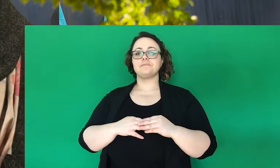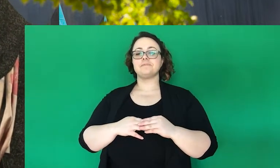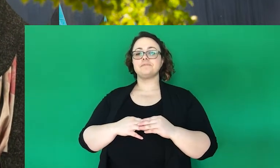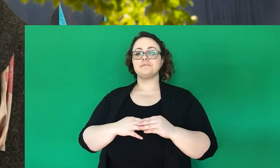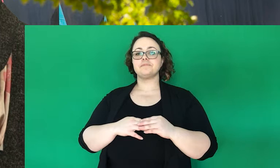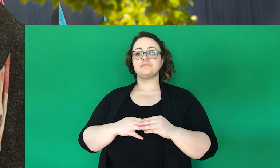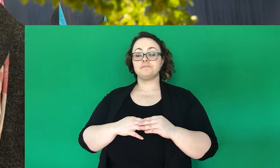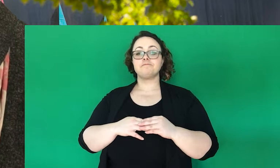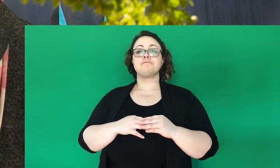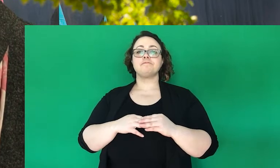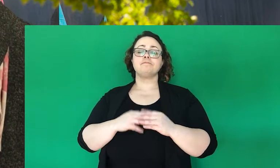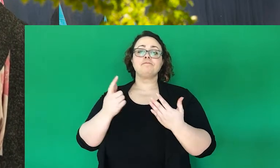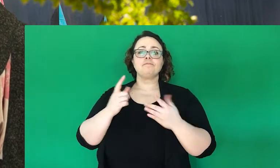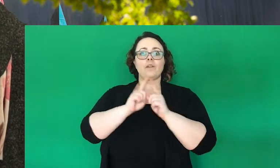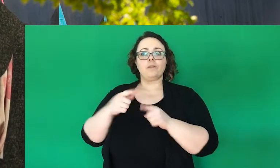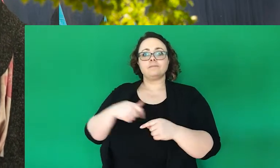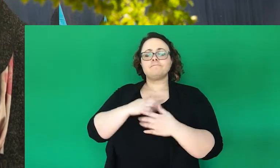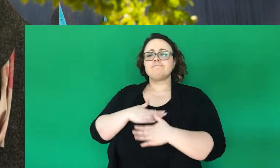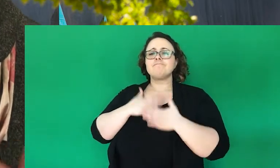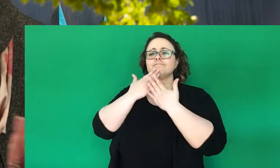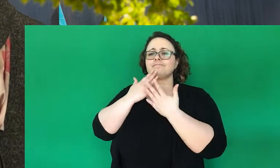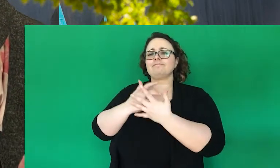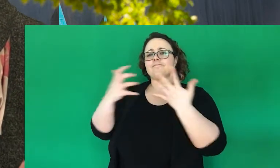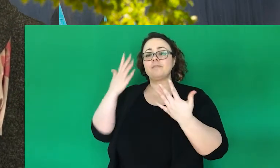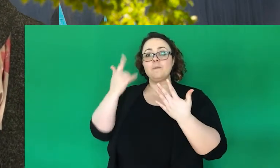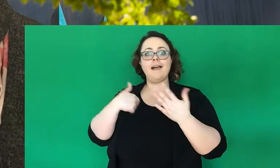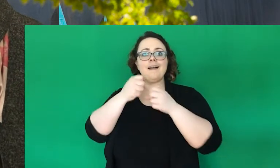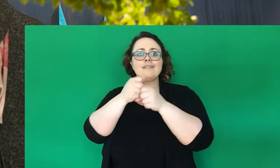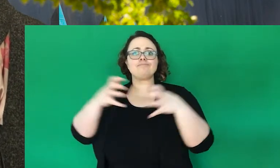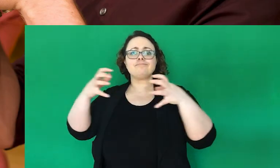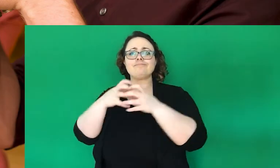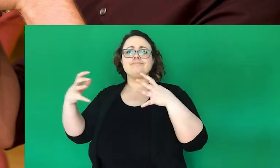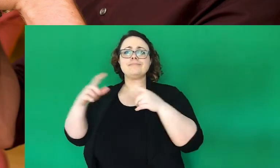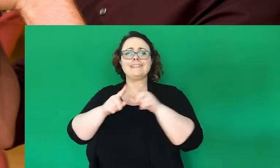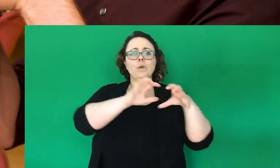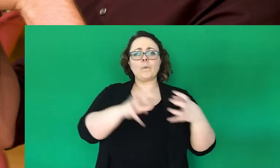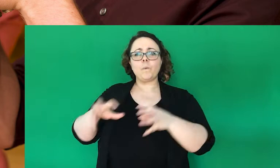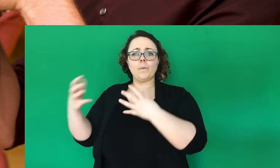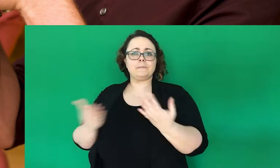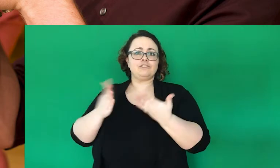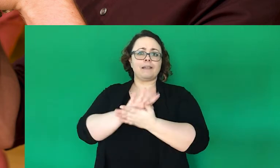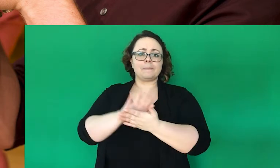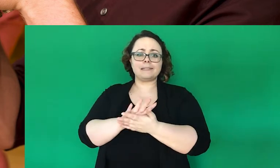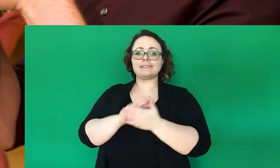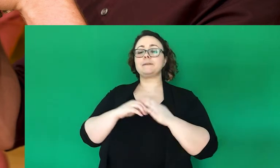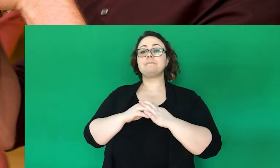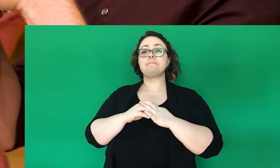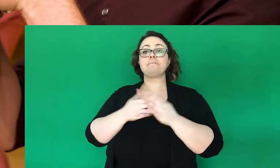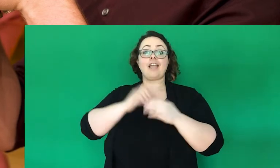fashion. We are also appreciative because it allows us to expand our various ensemble